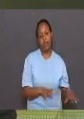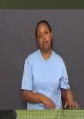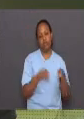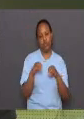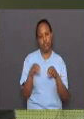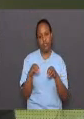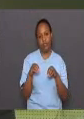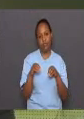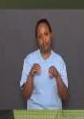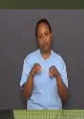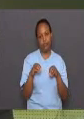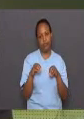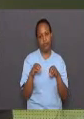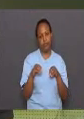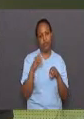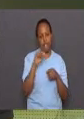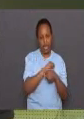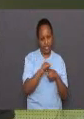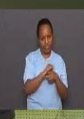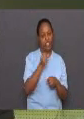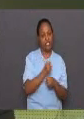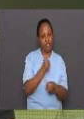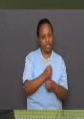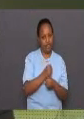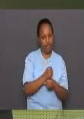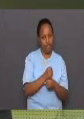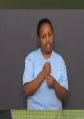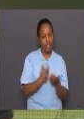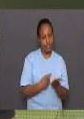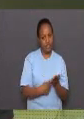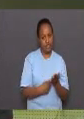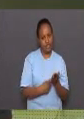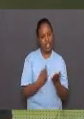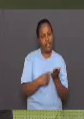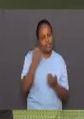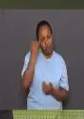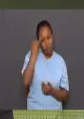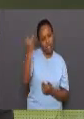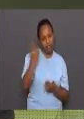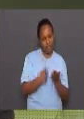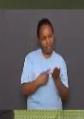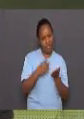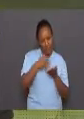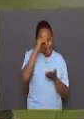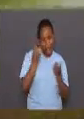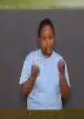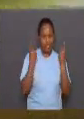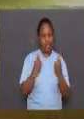Students, let us do an activity to practice the concepts of this lesson.